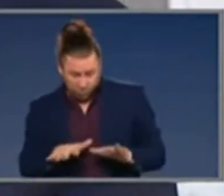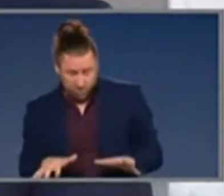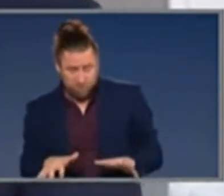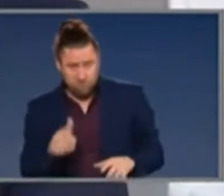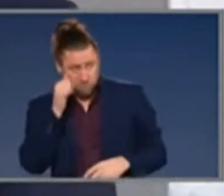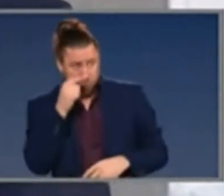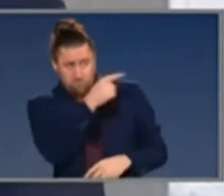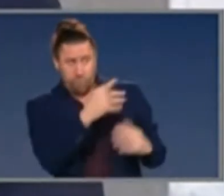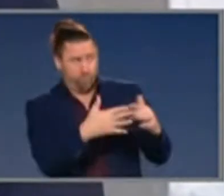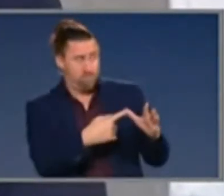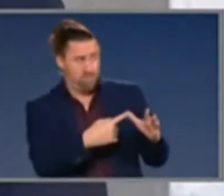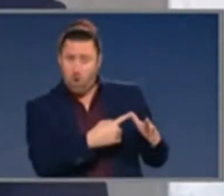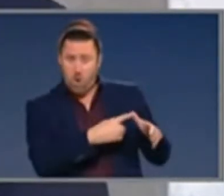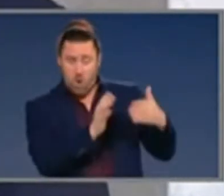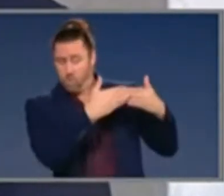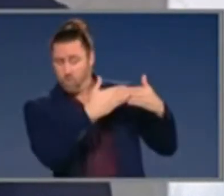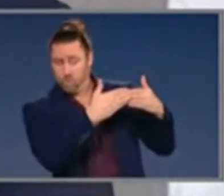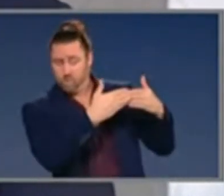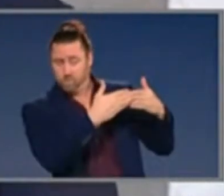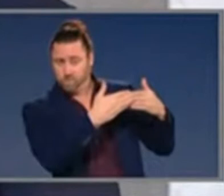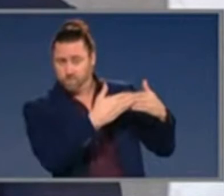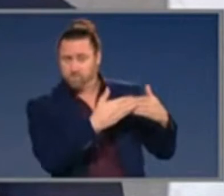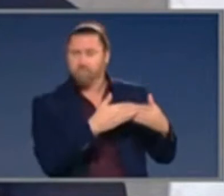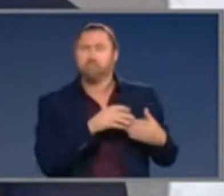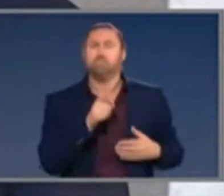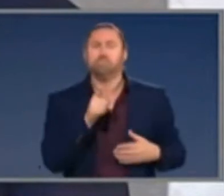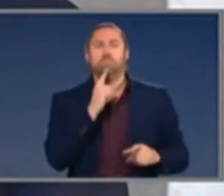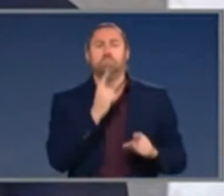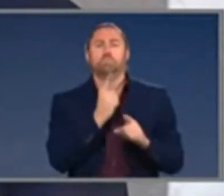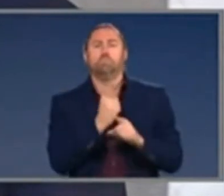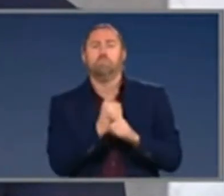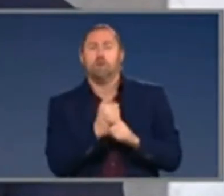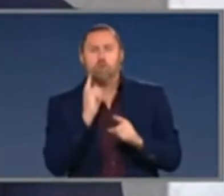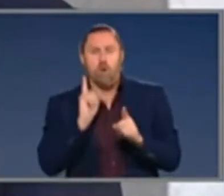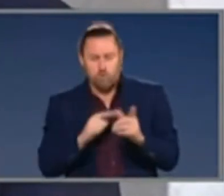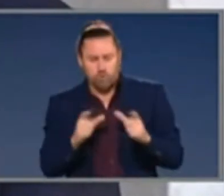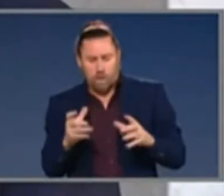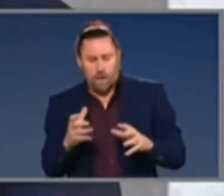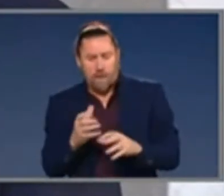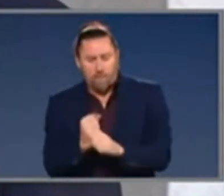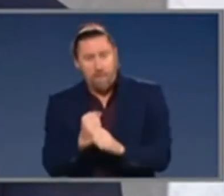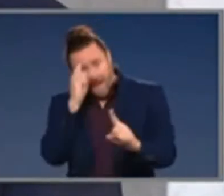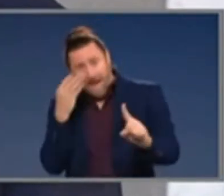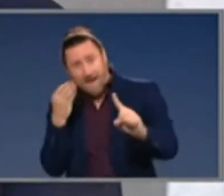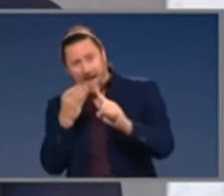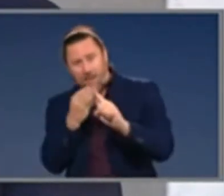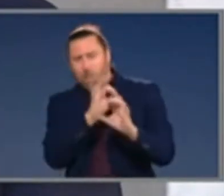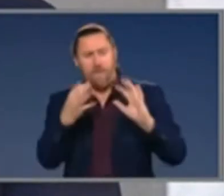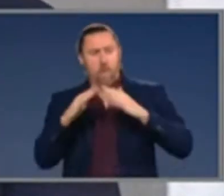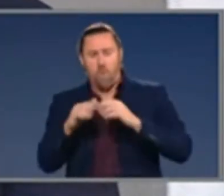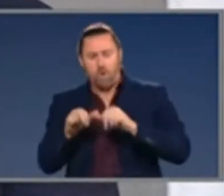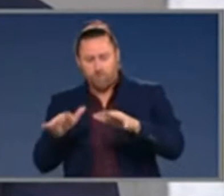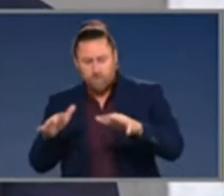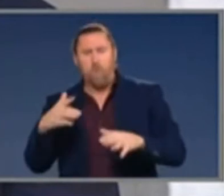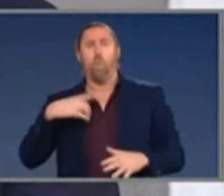this, and given the fact that you've said part of your suppression strategy, the goal is no community transmissions, why